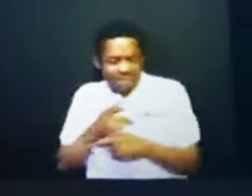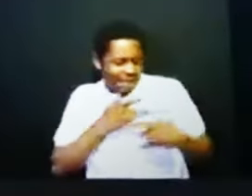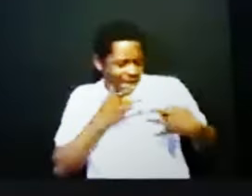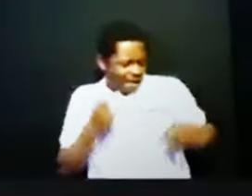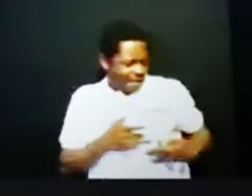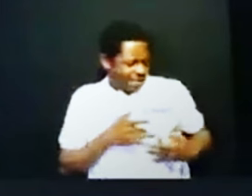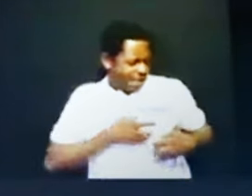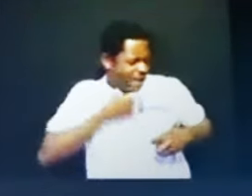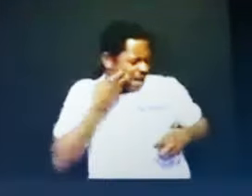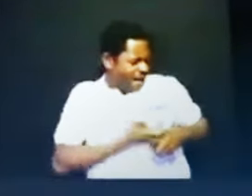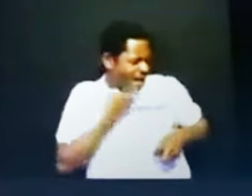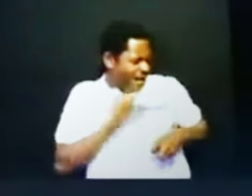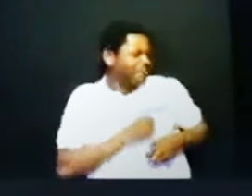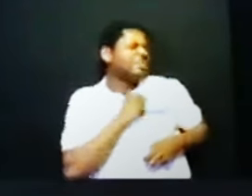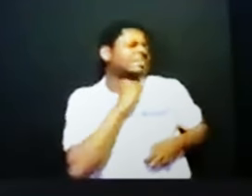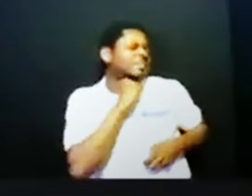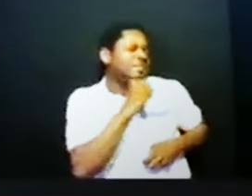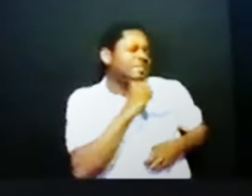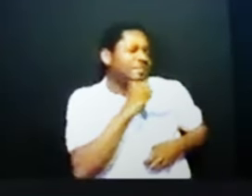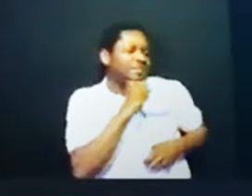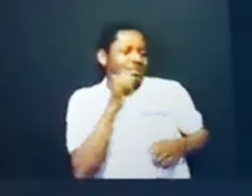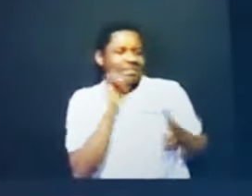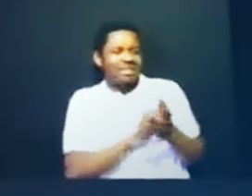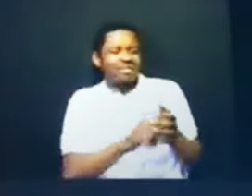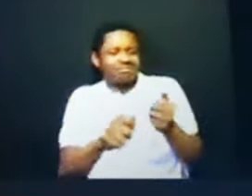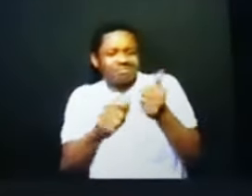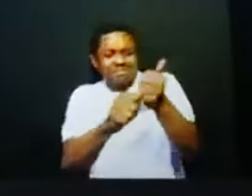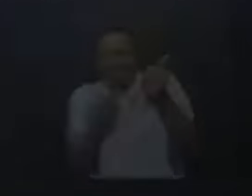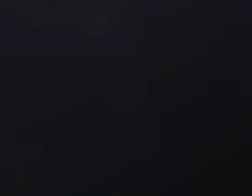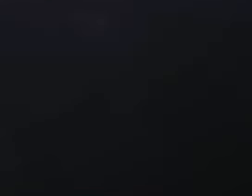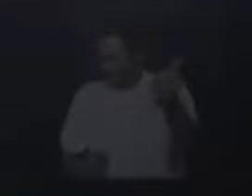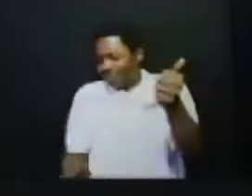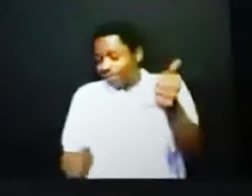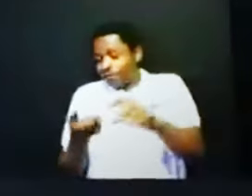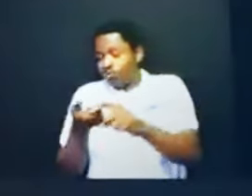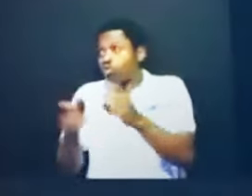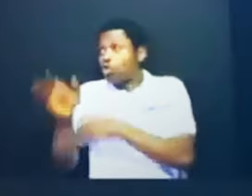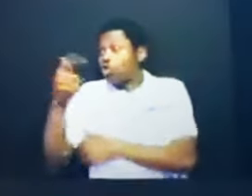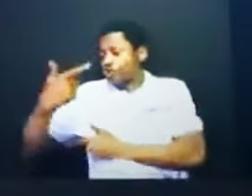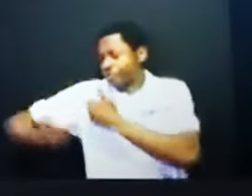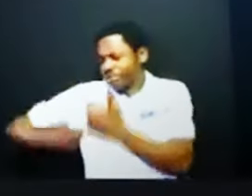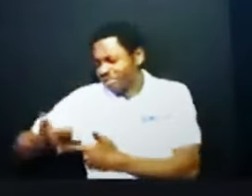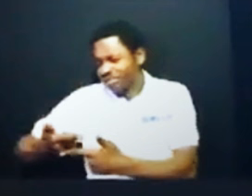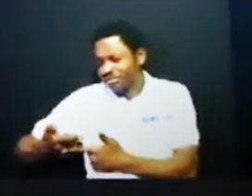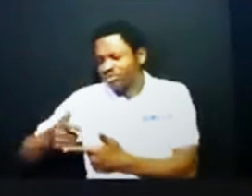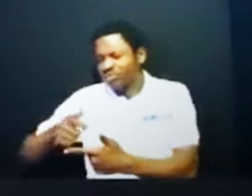away from the grace of God.